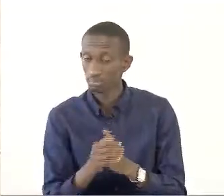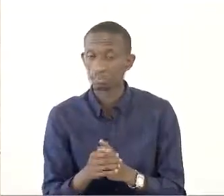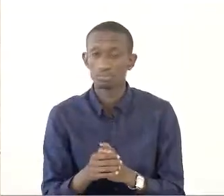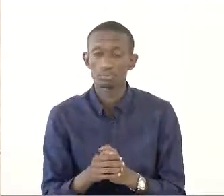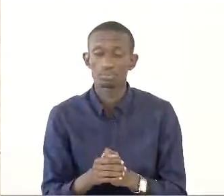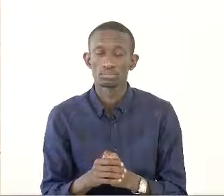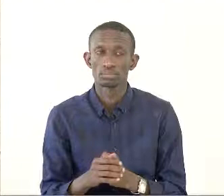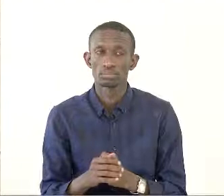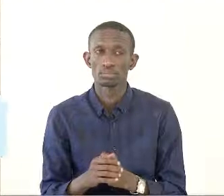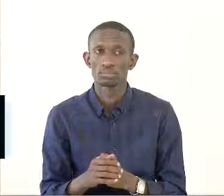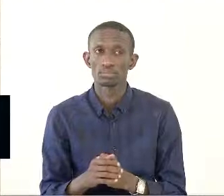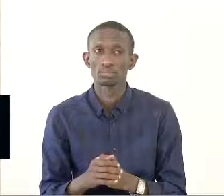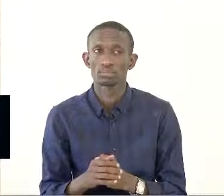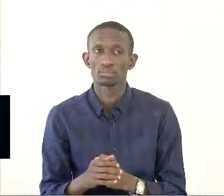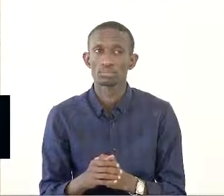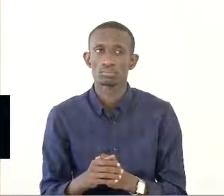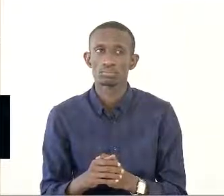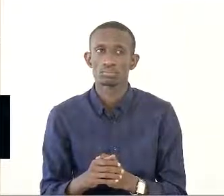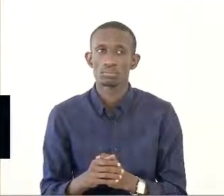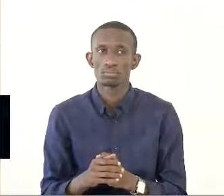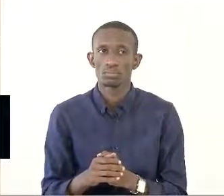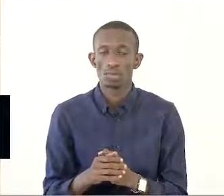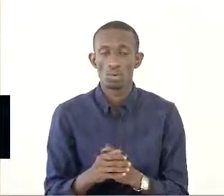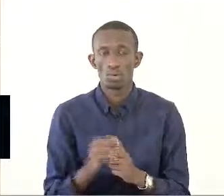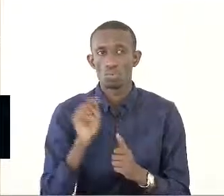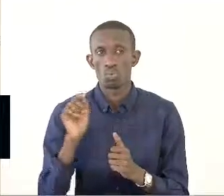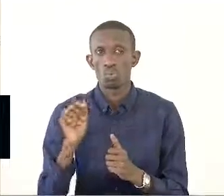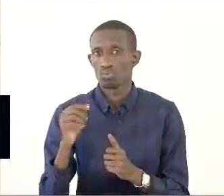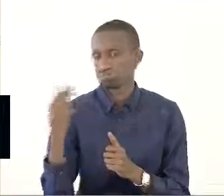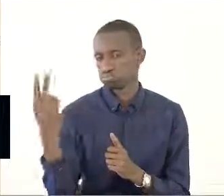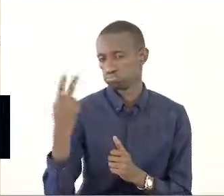the x-axis at 2 points,